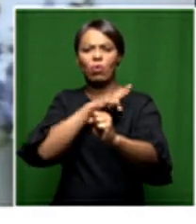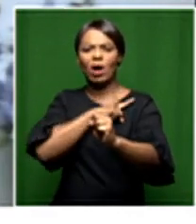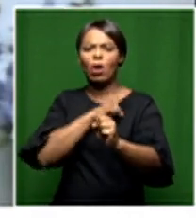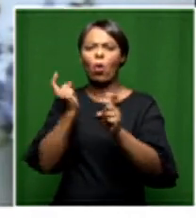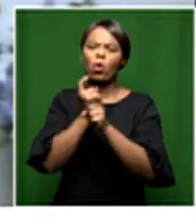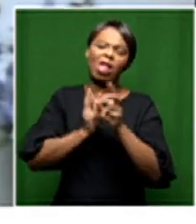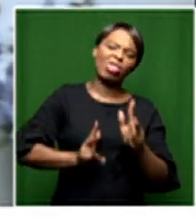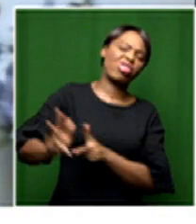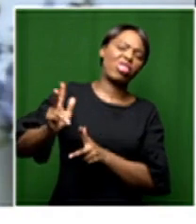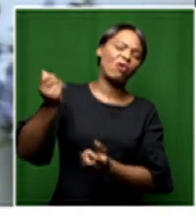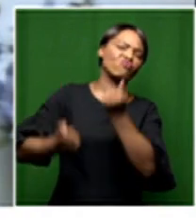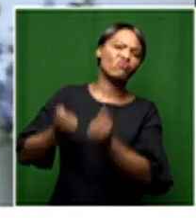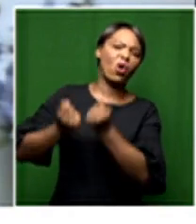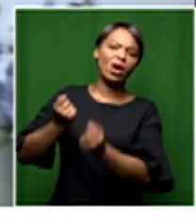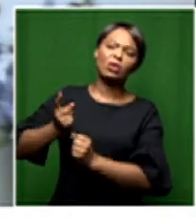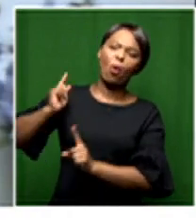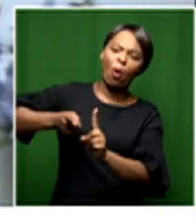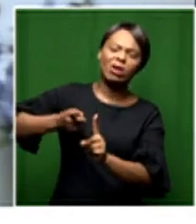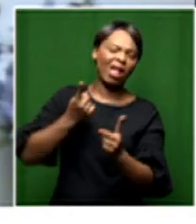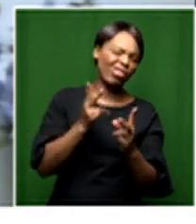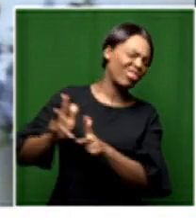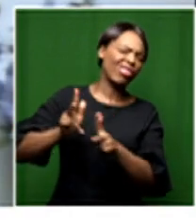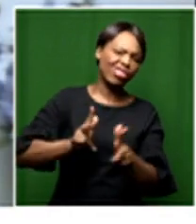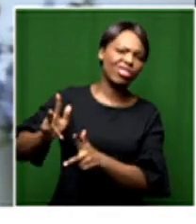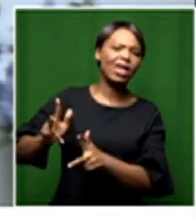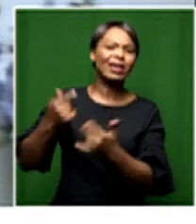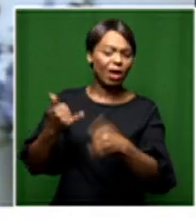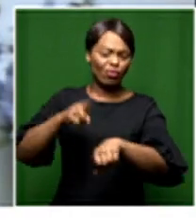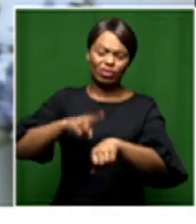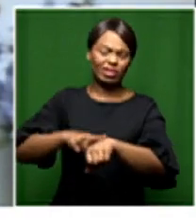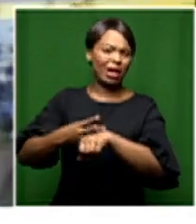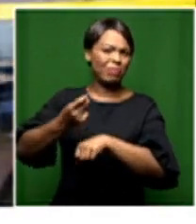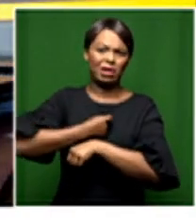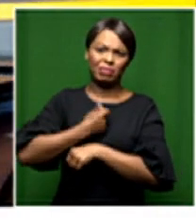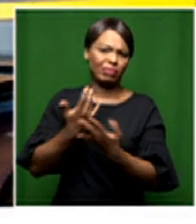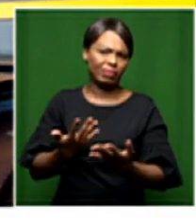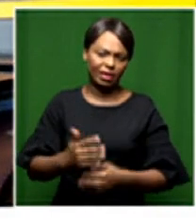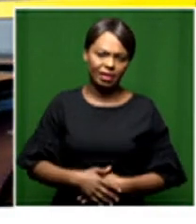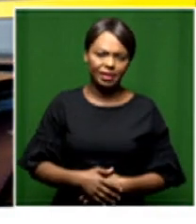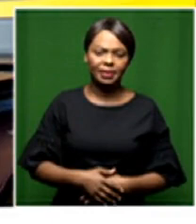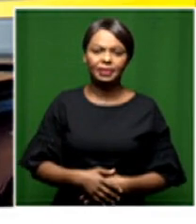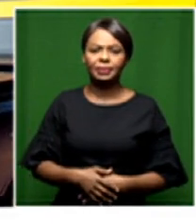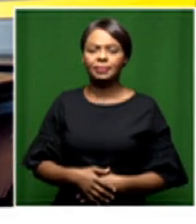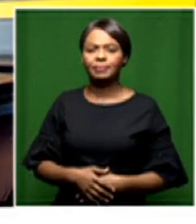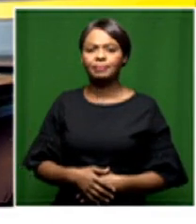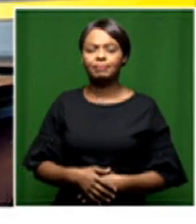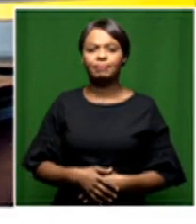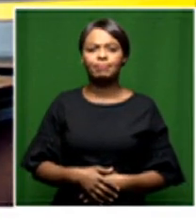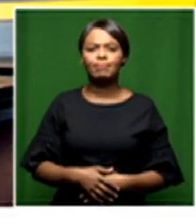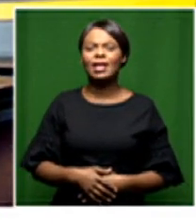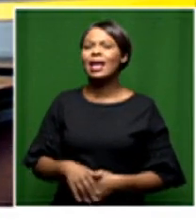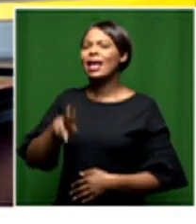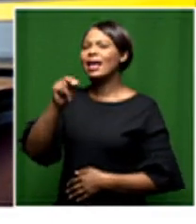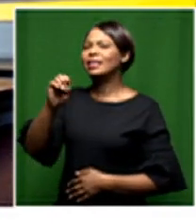appearances, avoiding giving evidence, has probably run out of tarmac. So just with regard to what the